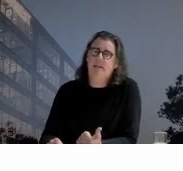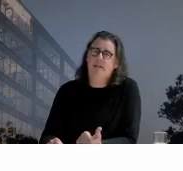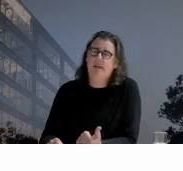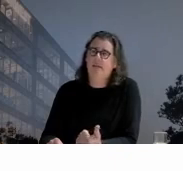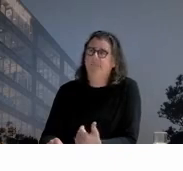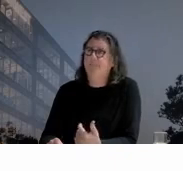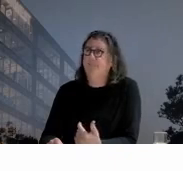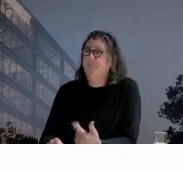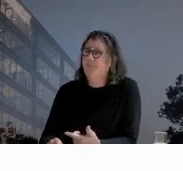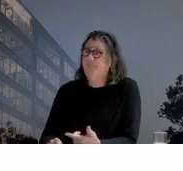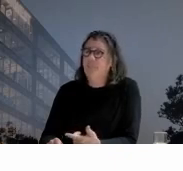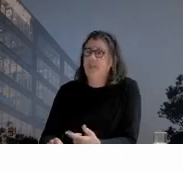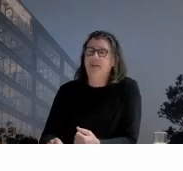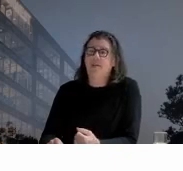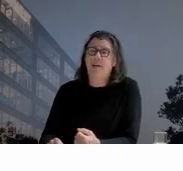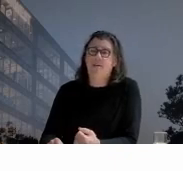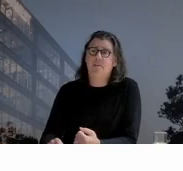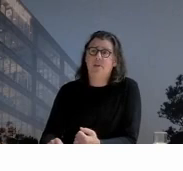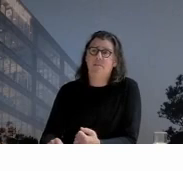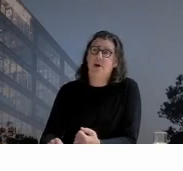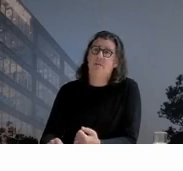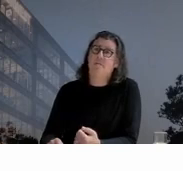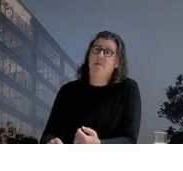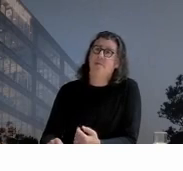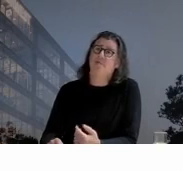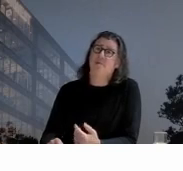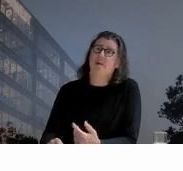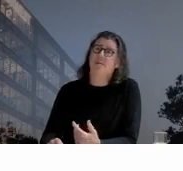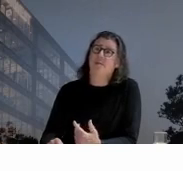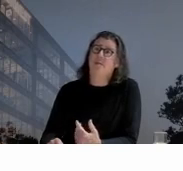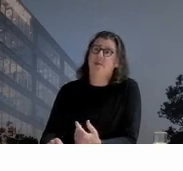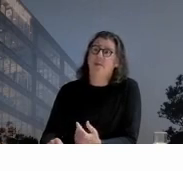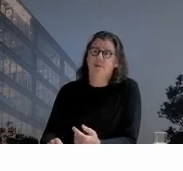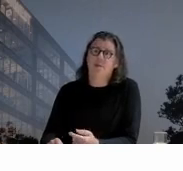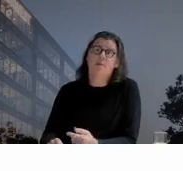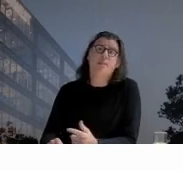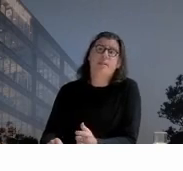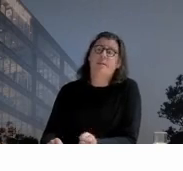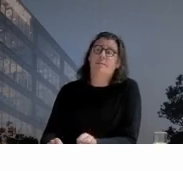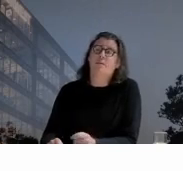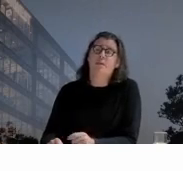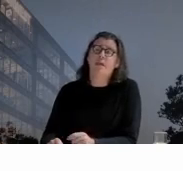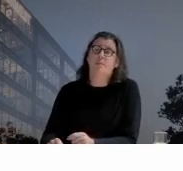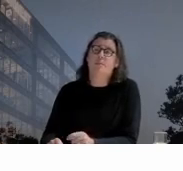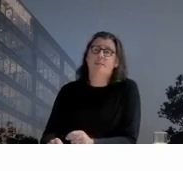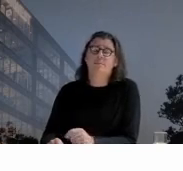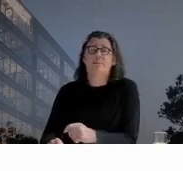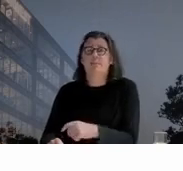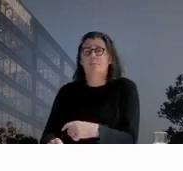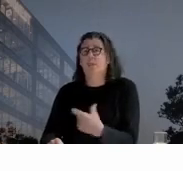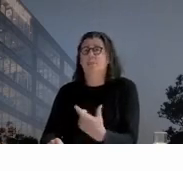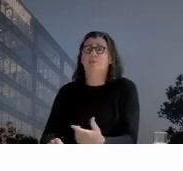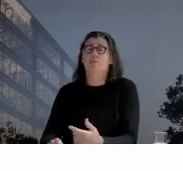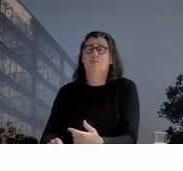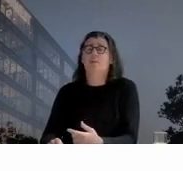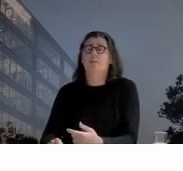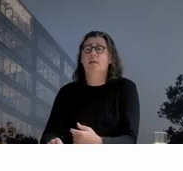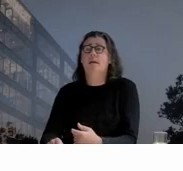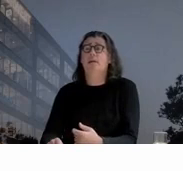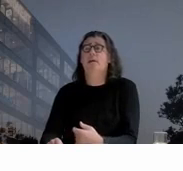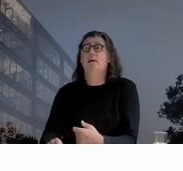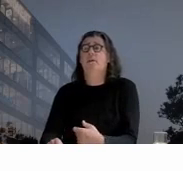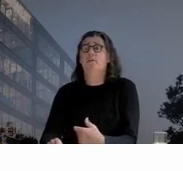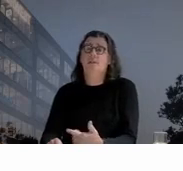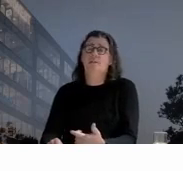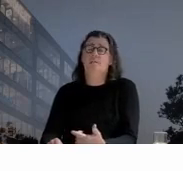the left-hand side. Diagram on the bottom just reminds everybody that we're talking about that 48%. So this is the biggest moves that we